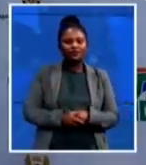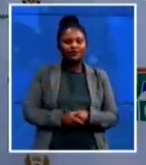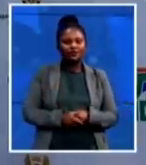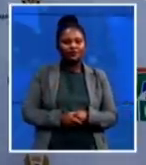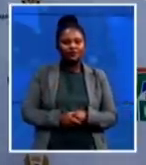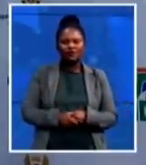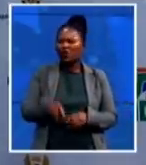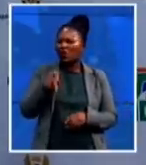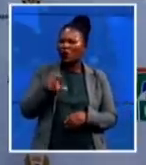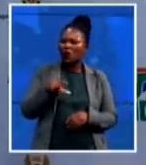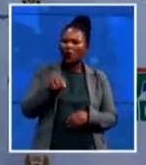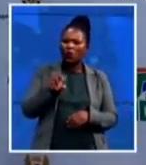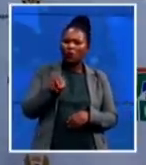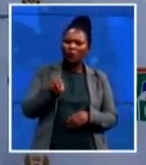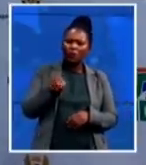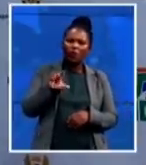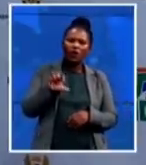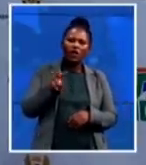Comrade Khumulimo. Yes.